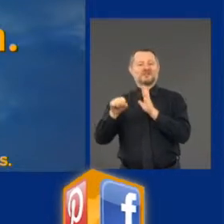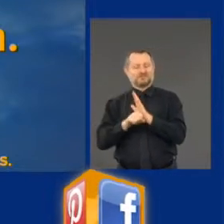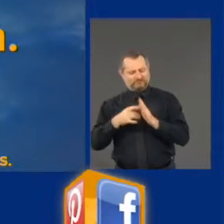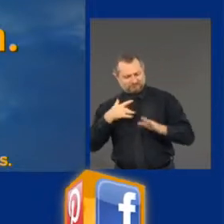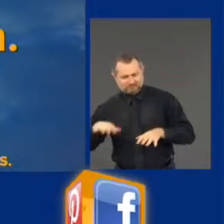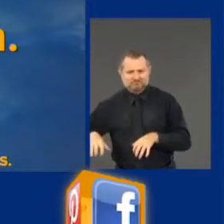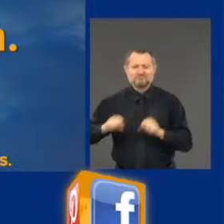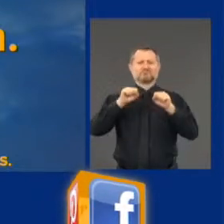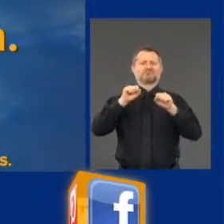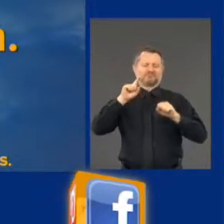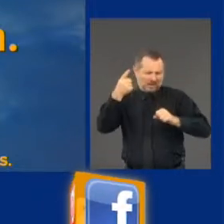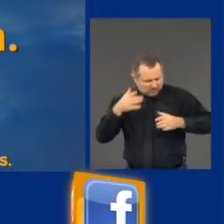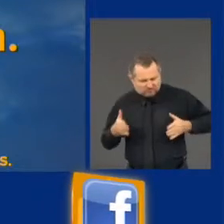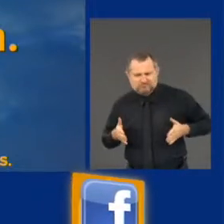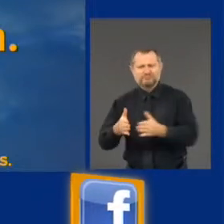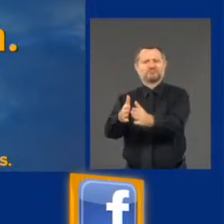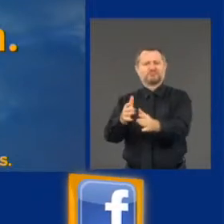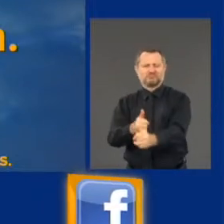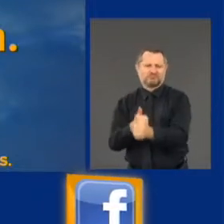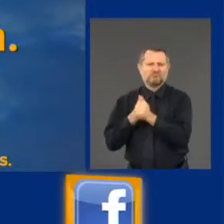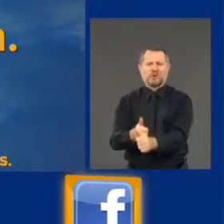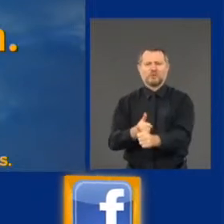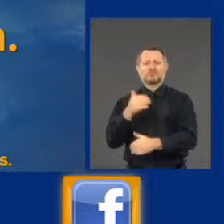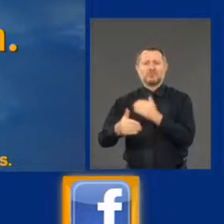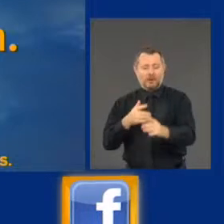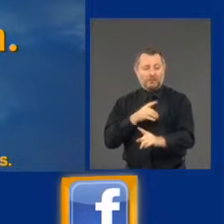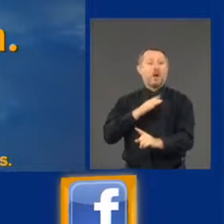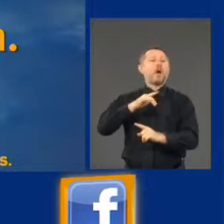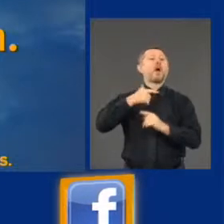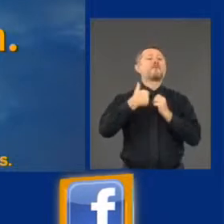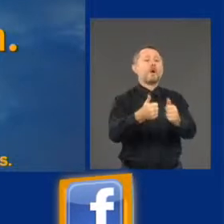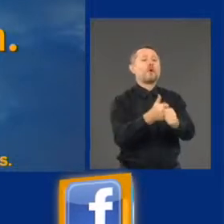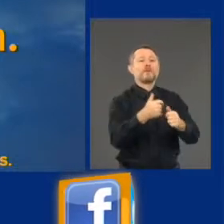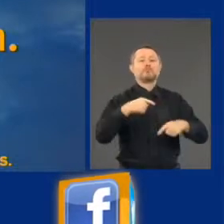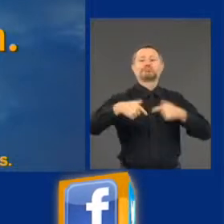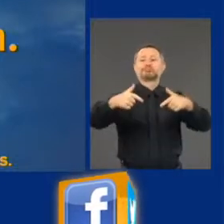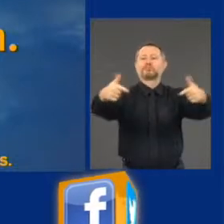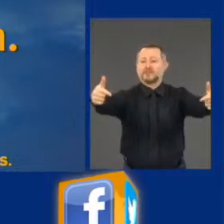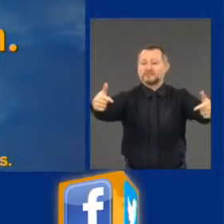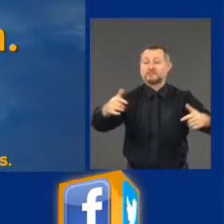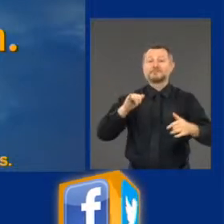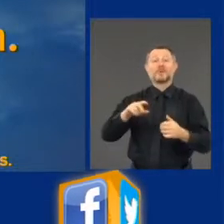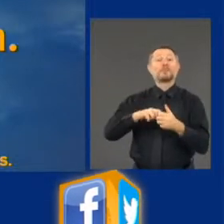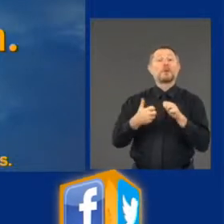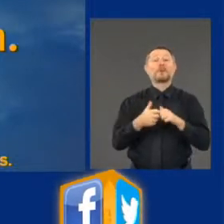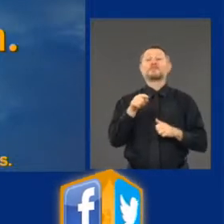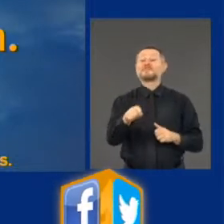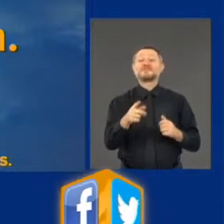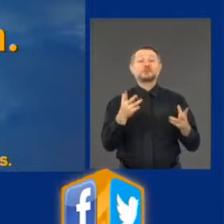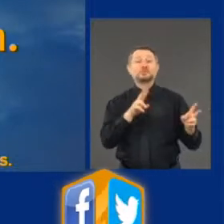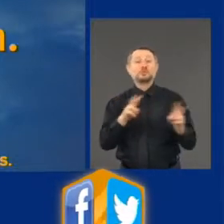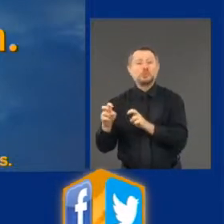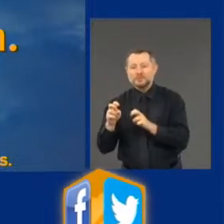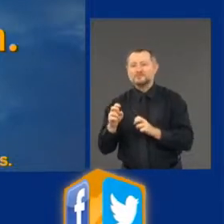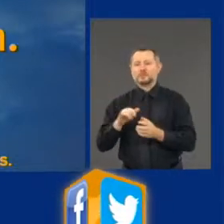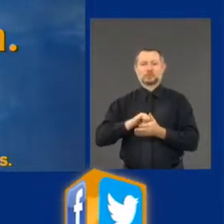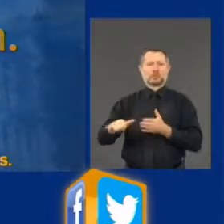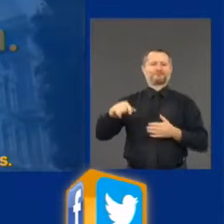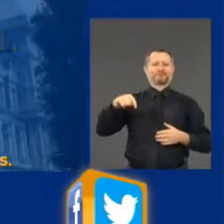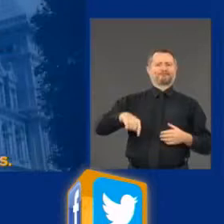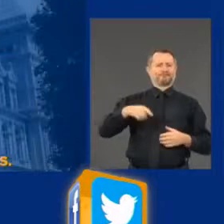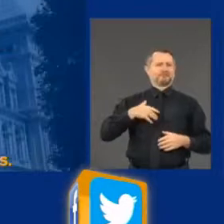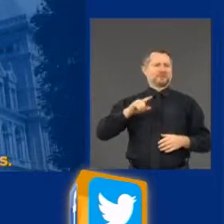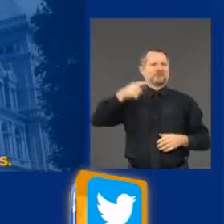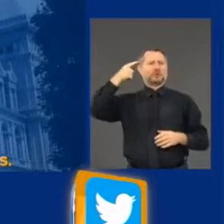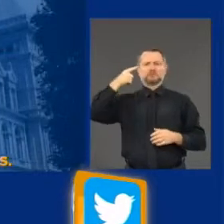an issue. New York was the one that stepped up to the plate and resolved it boldly, and the nation followed.